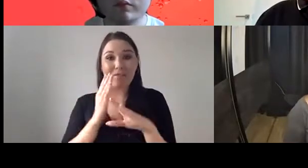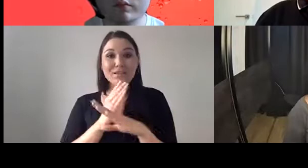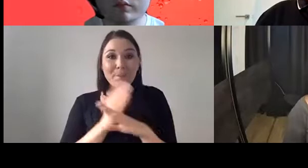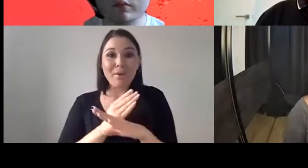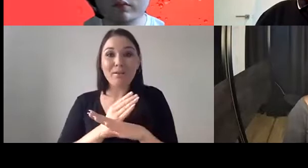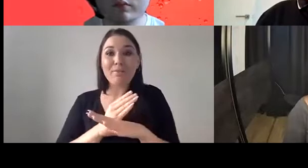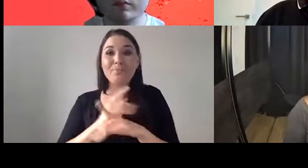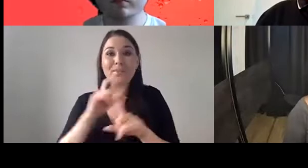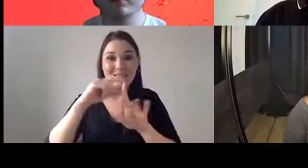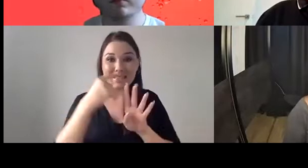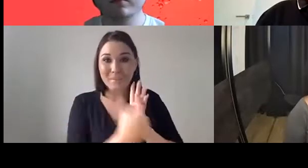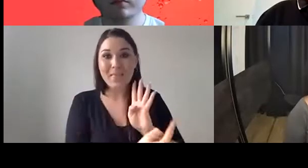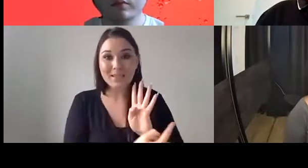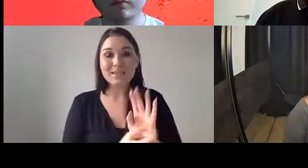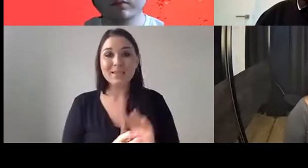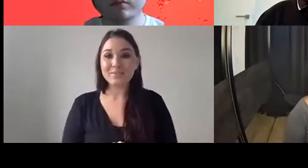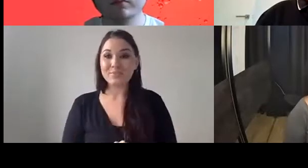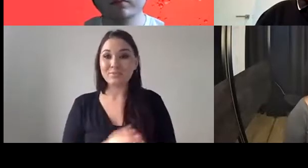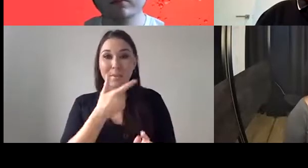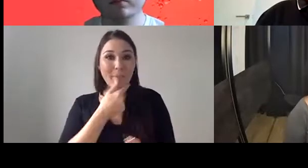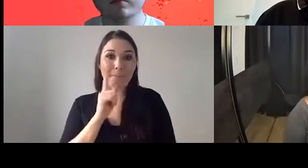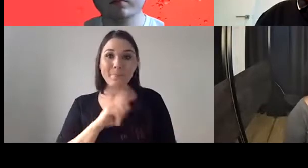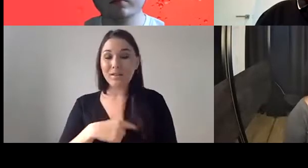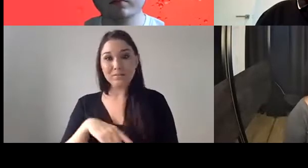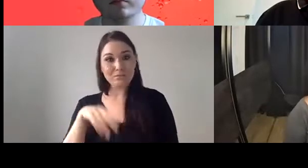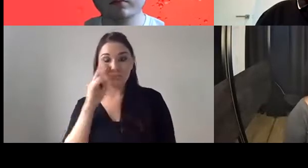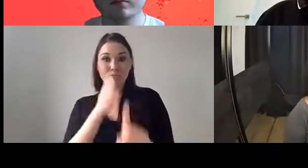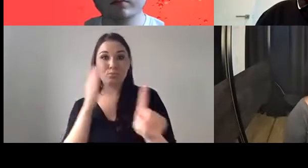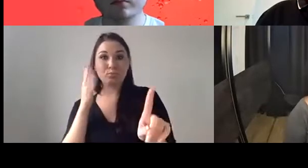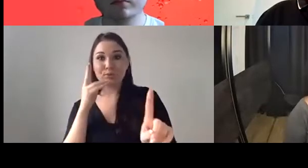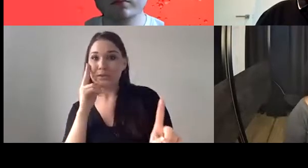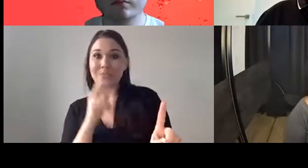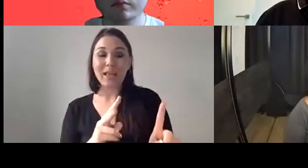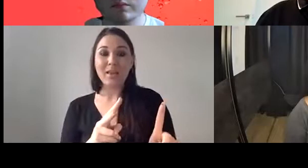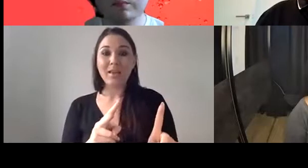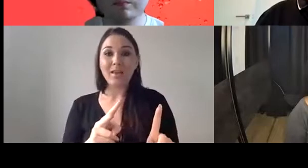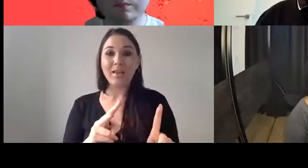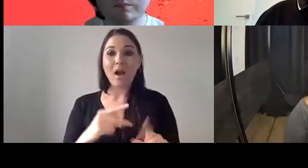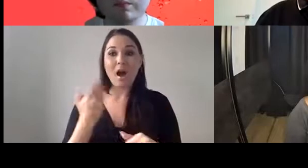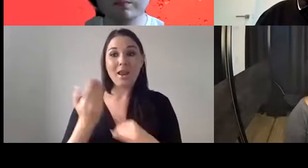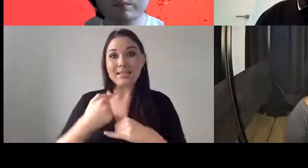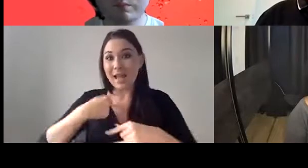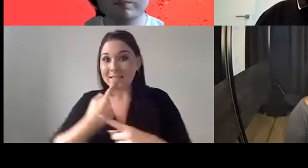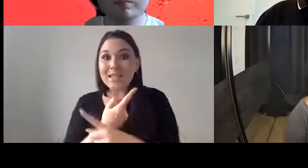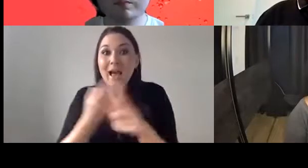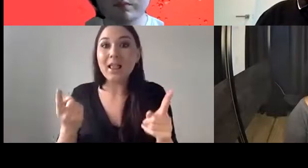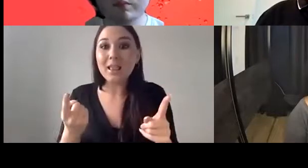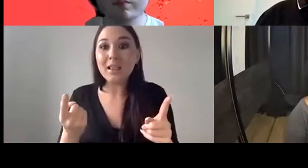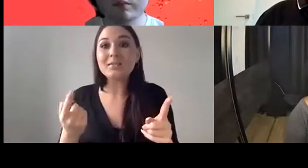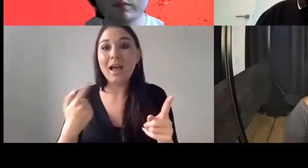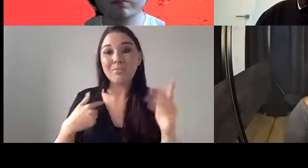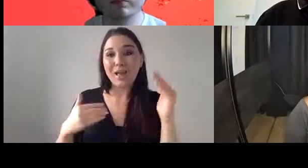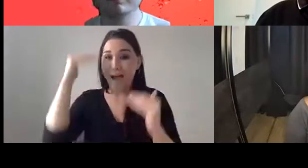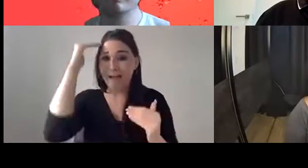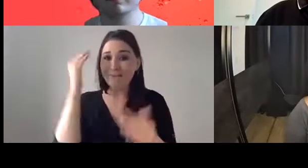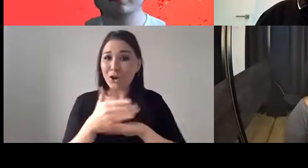that people are really going to see unless I bring it up. I'm pretty, high functioning, so it's